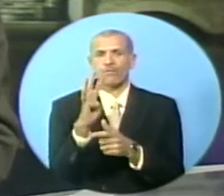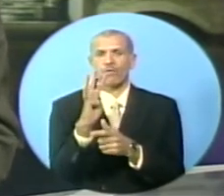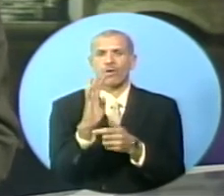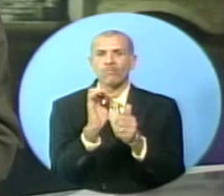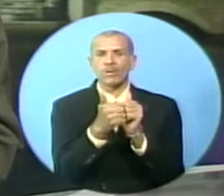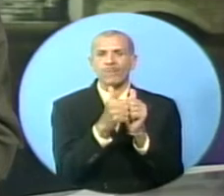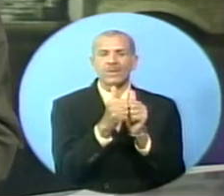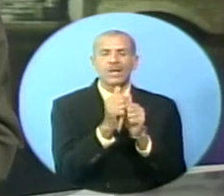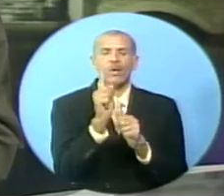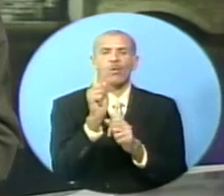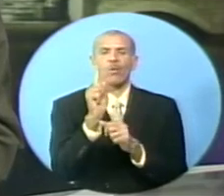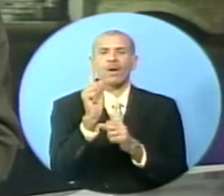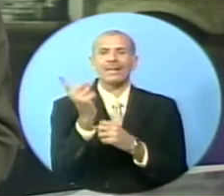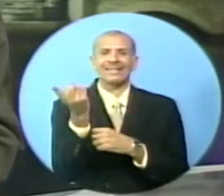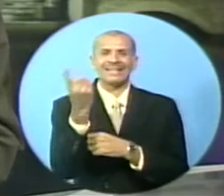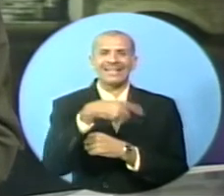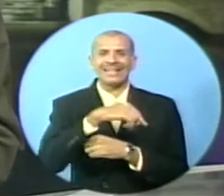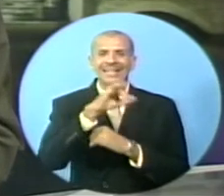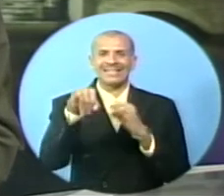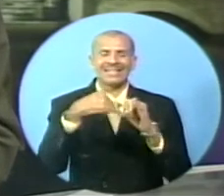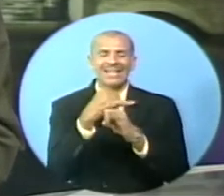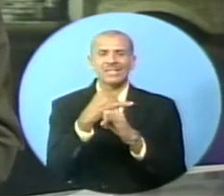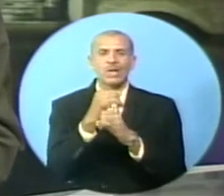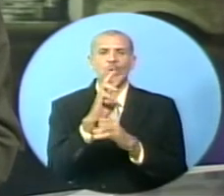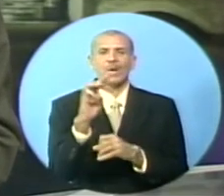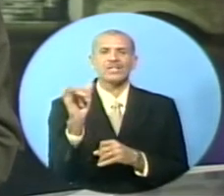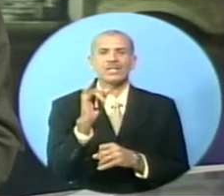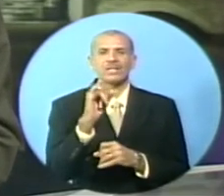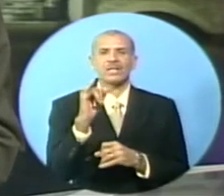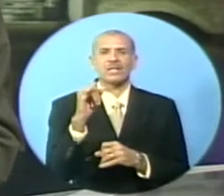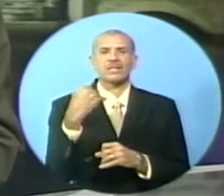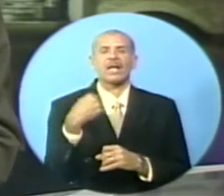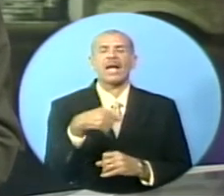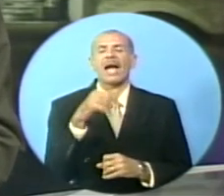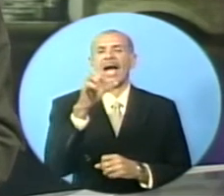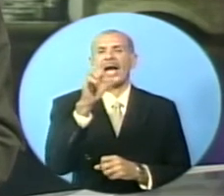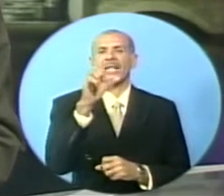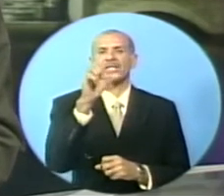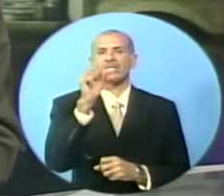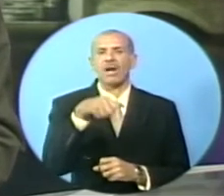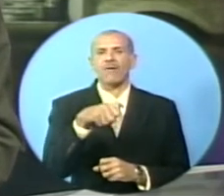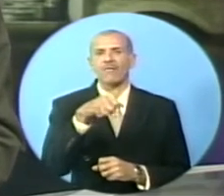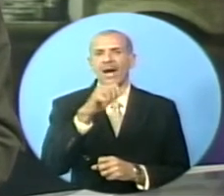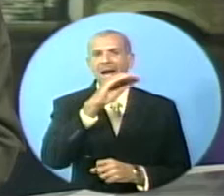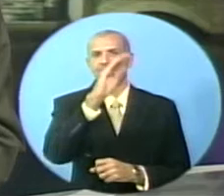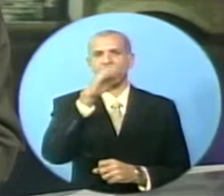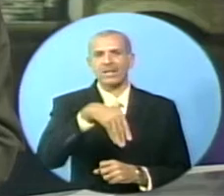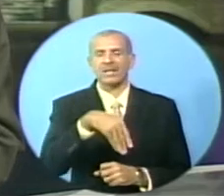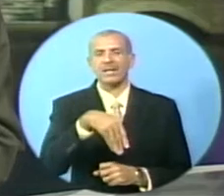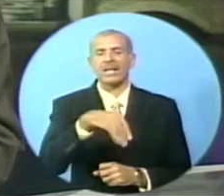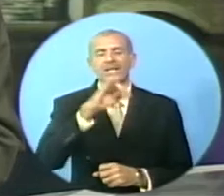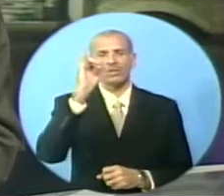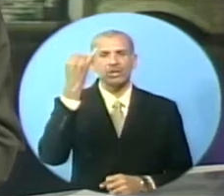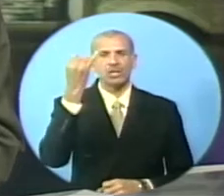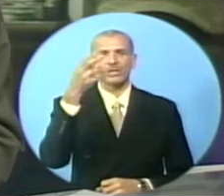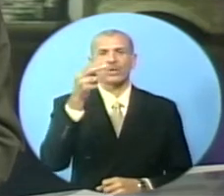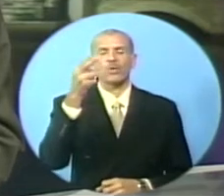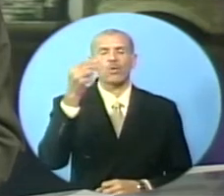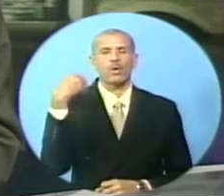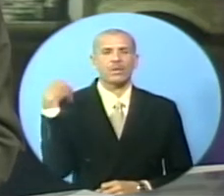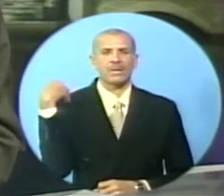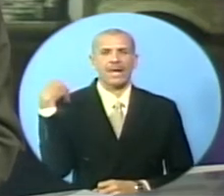One Day International Series that will include the West Indies, Australia and South Africa. The West Indies squad: Jason Holder is the